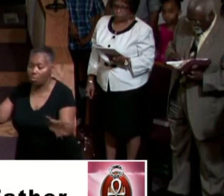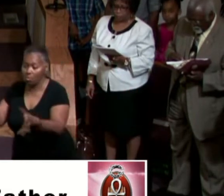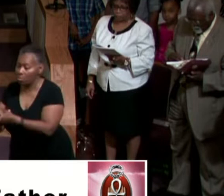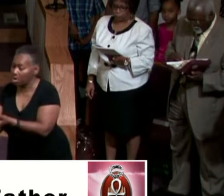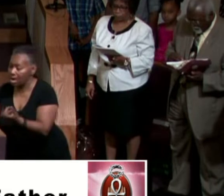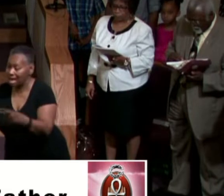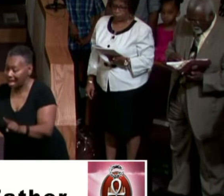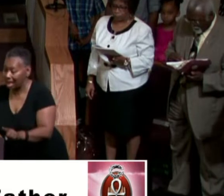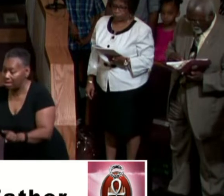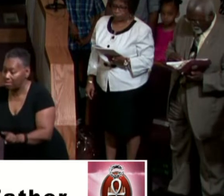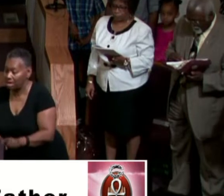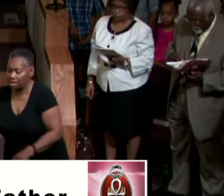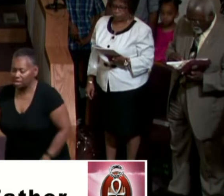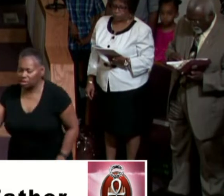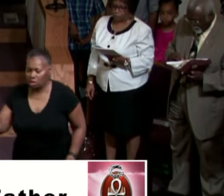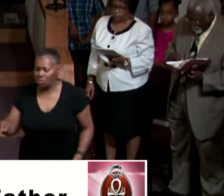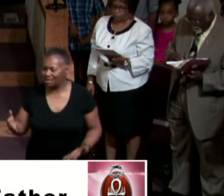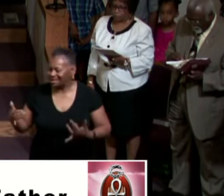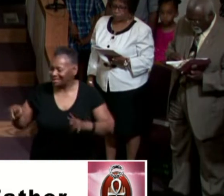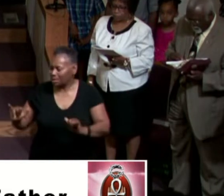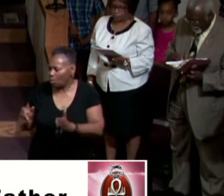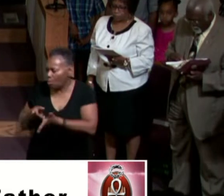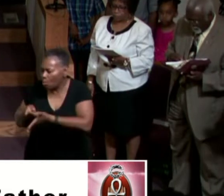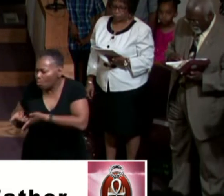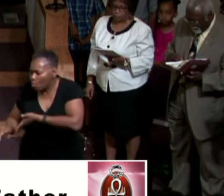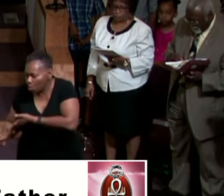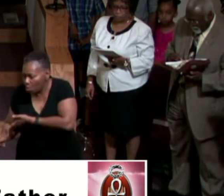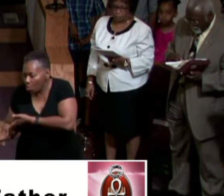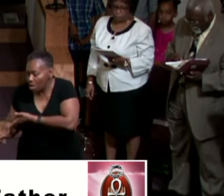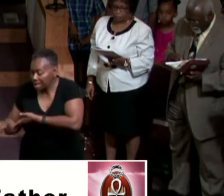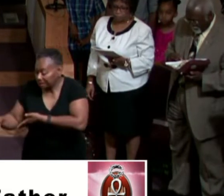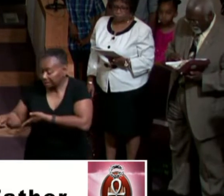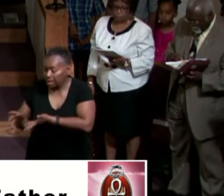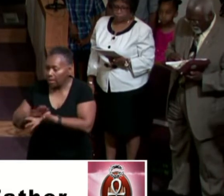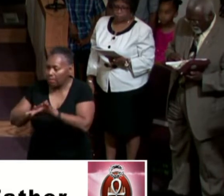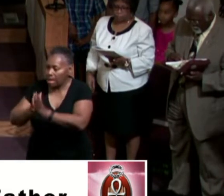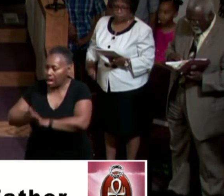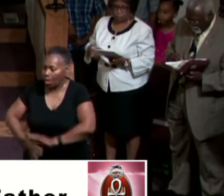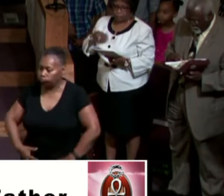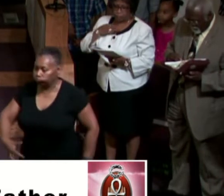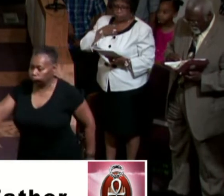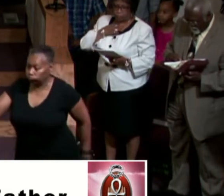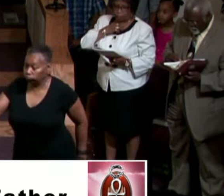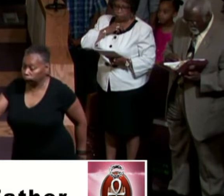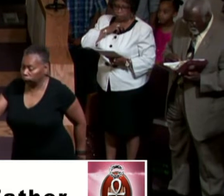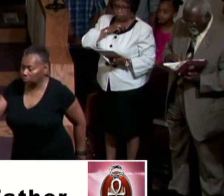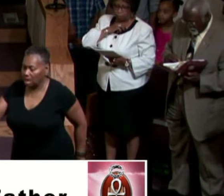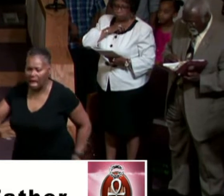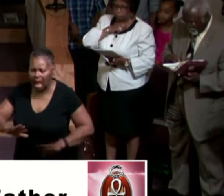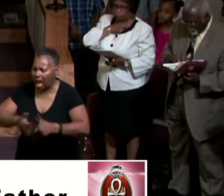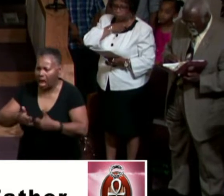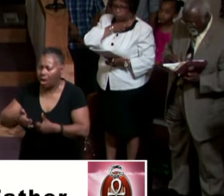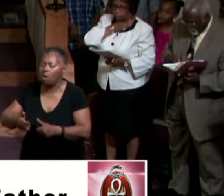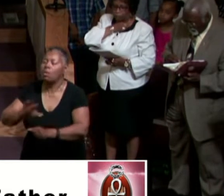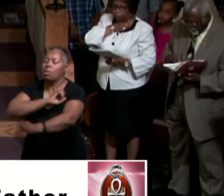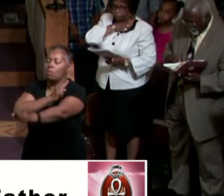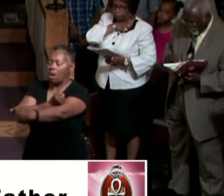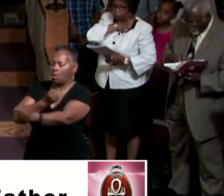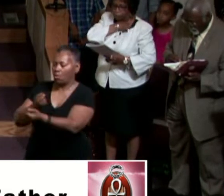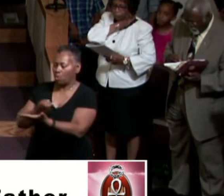while she was still a virgin, she became pregnant through the power of the Holy